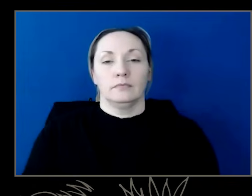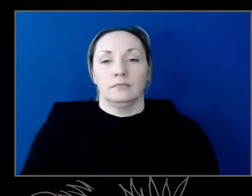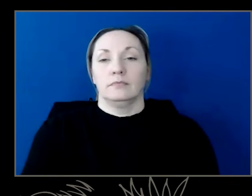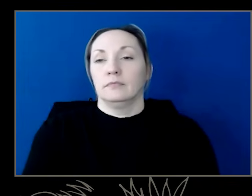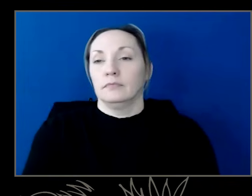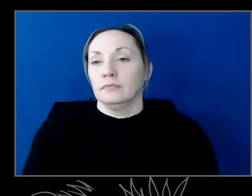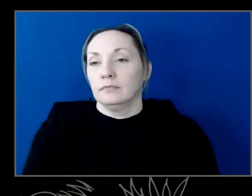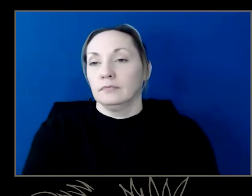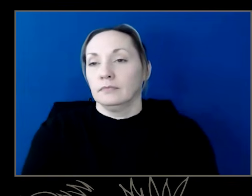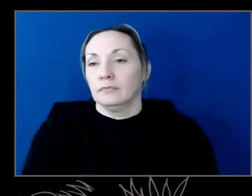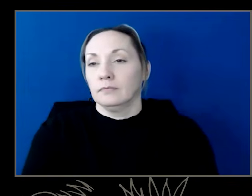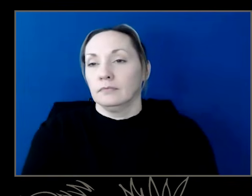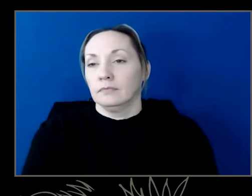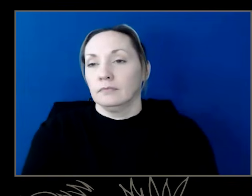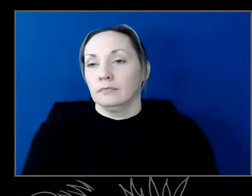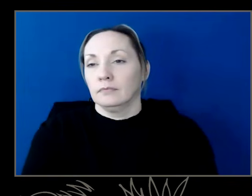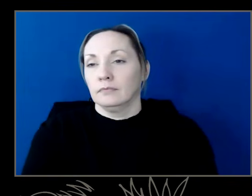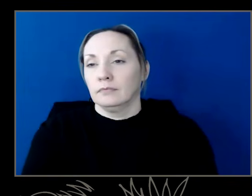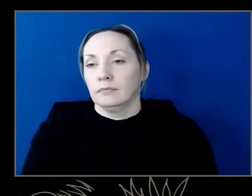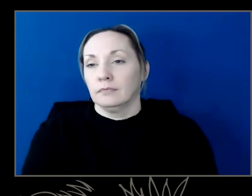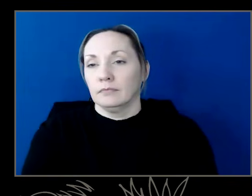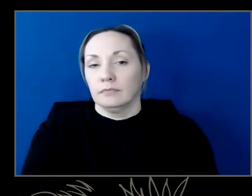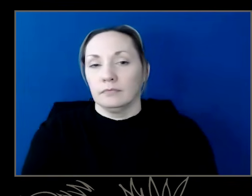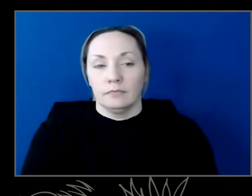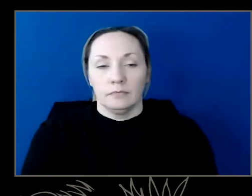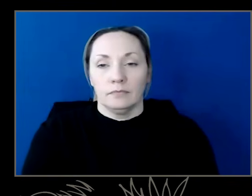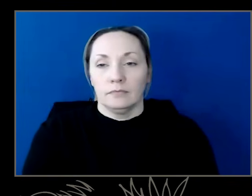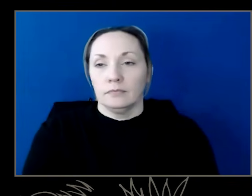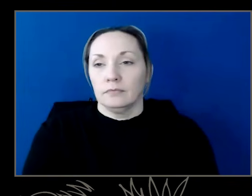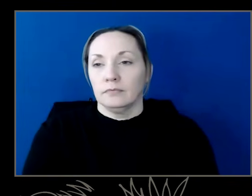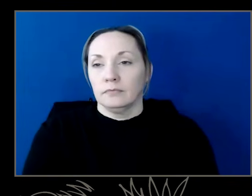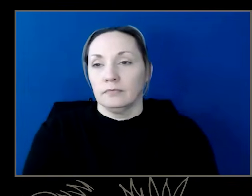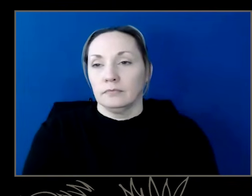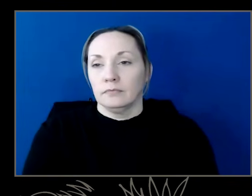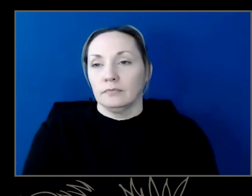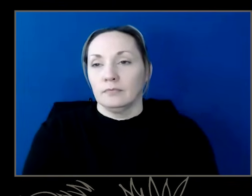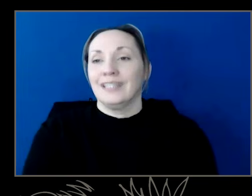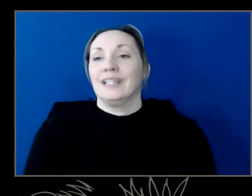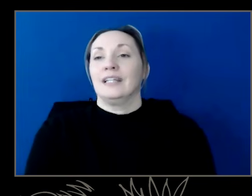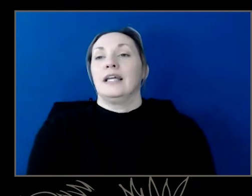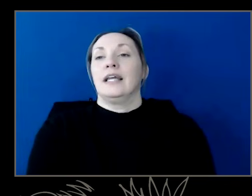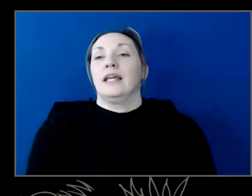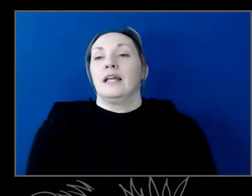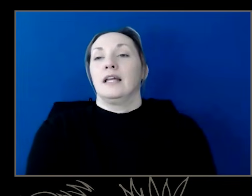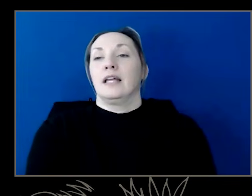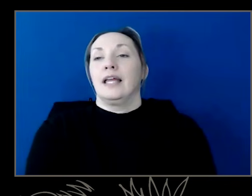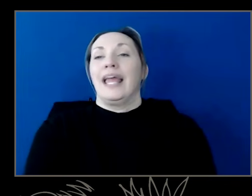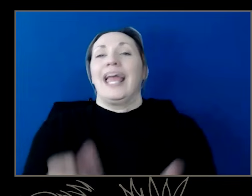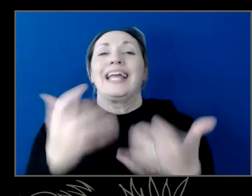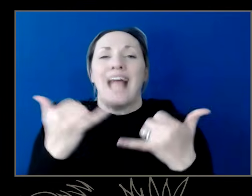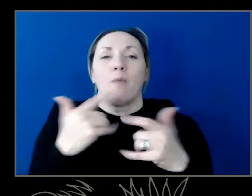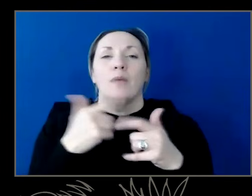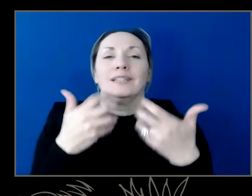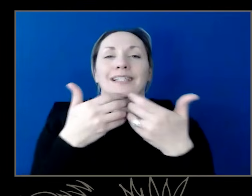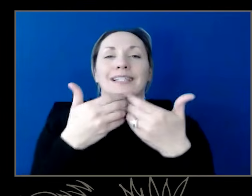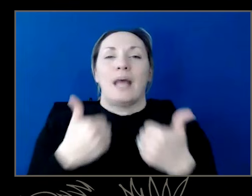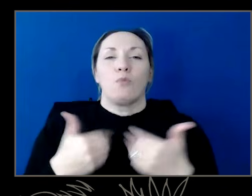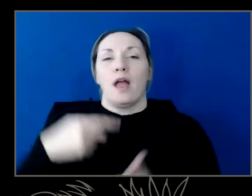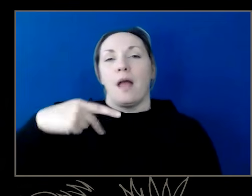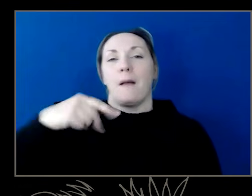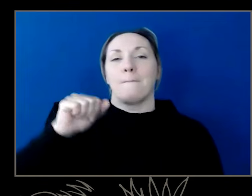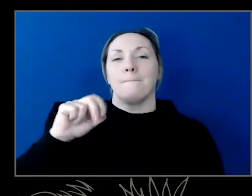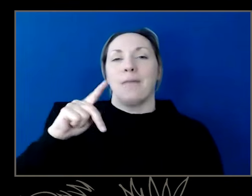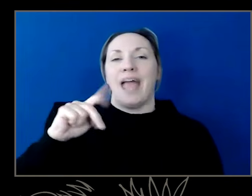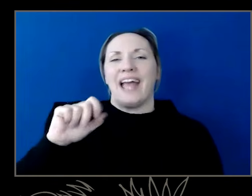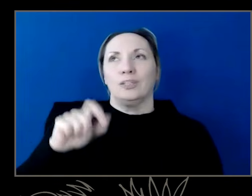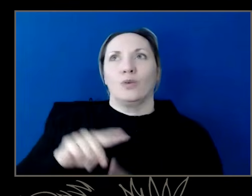And now, because it's treating everything as its own individual package, we actually get a very different output. First, we know